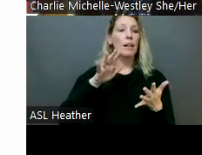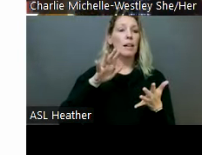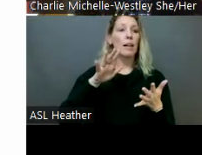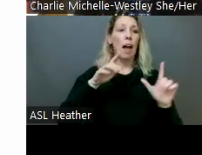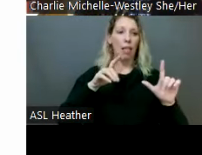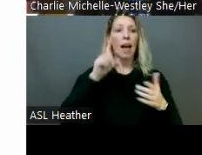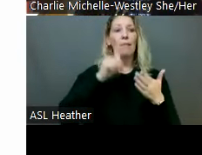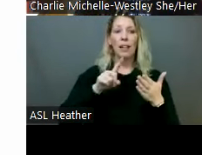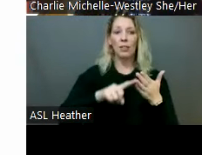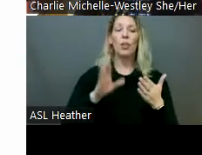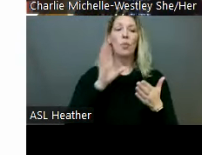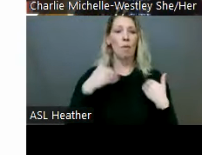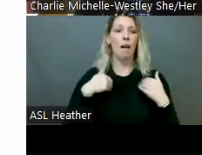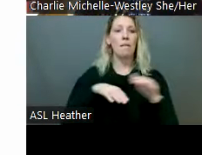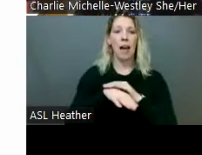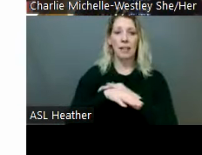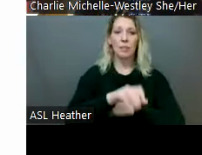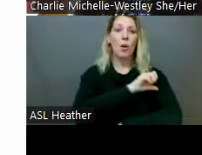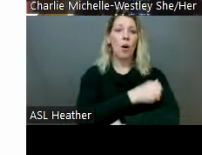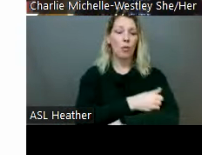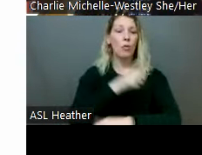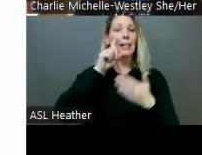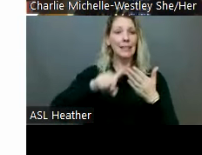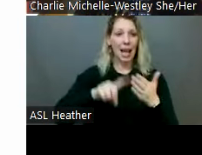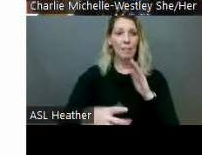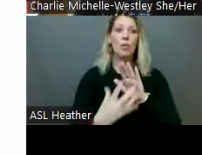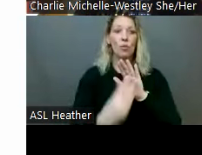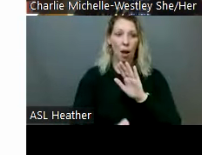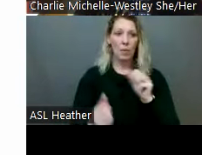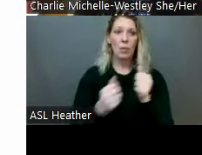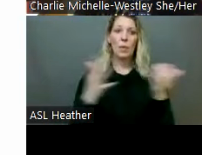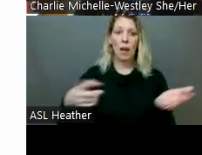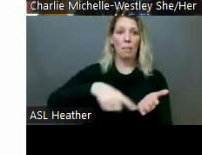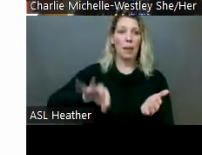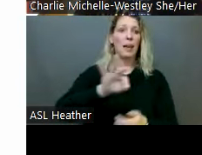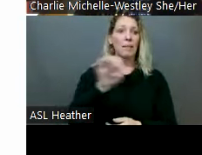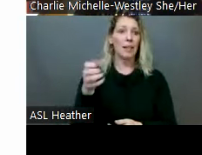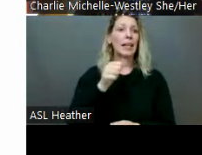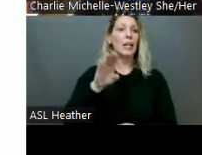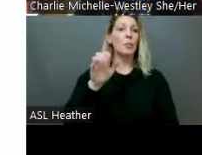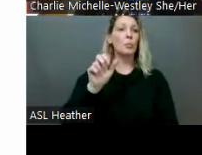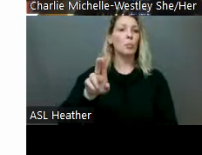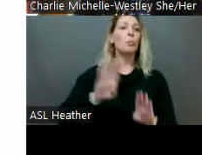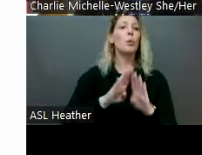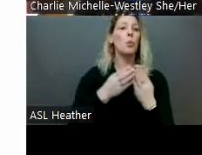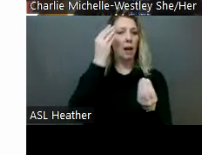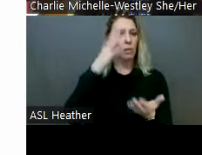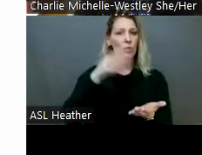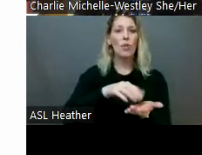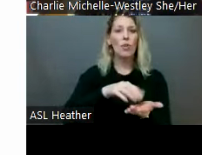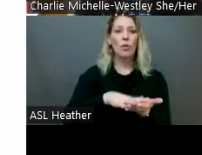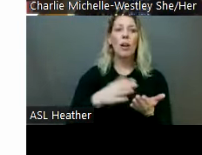L, investigators shall have access to and be authorized to examine and copy, without payment of a fee, any Bureau information and records,